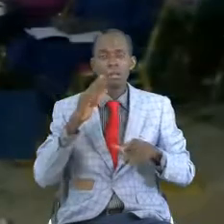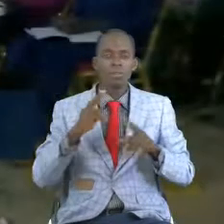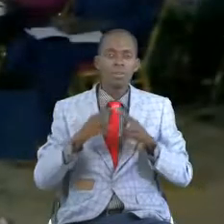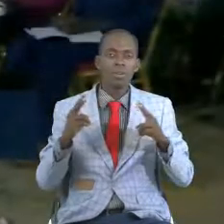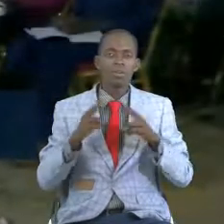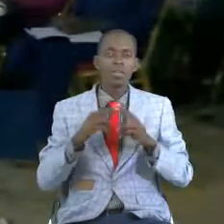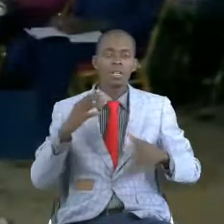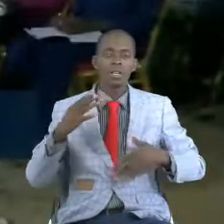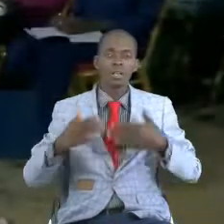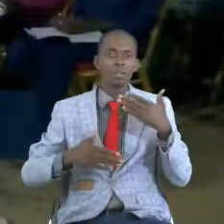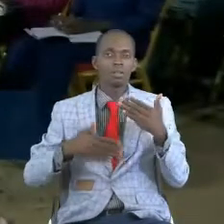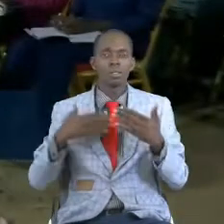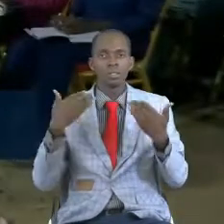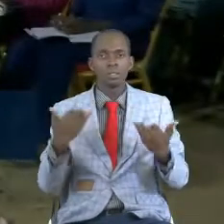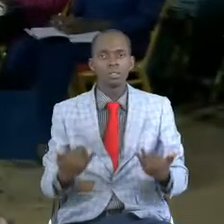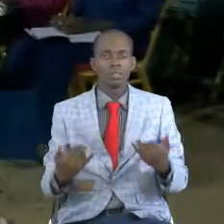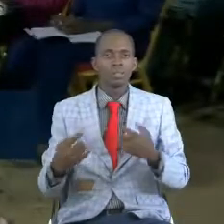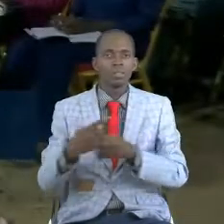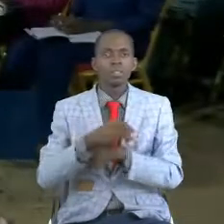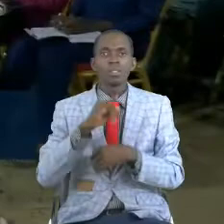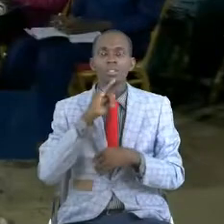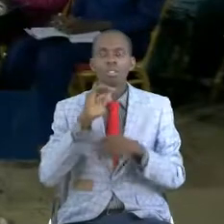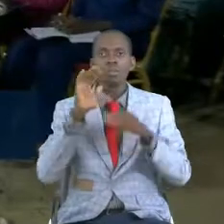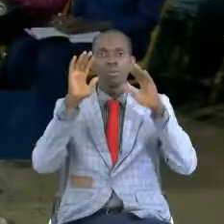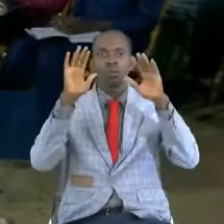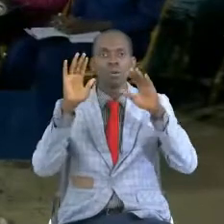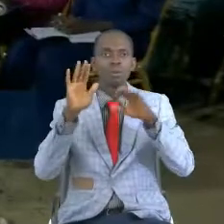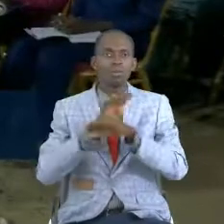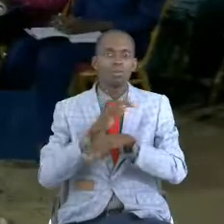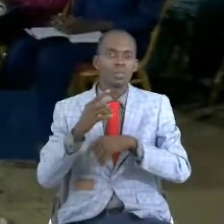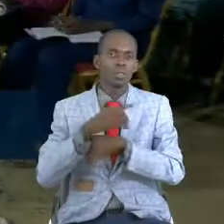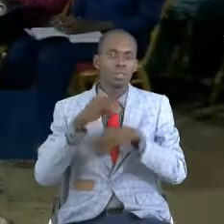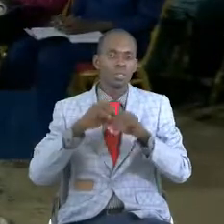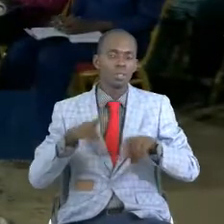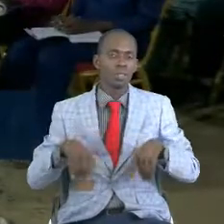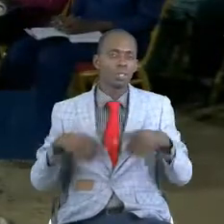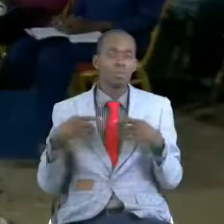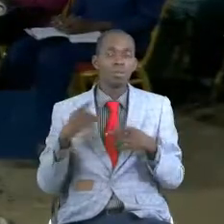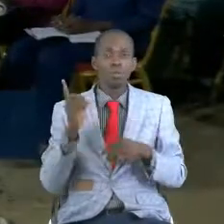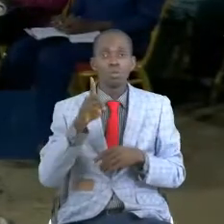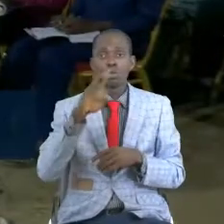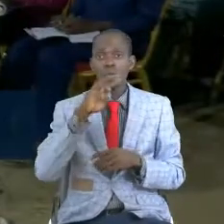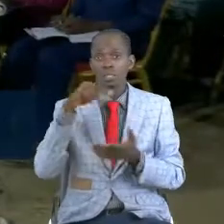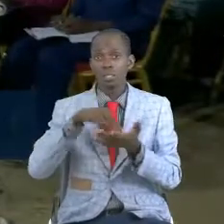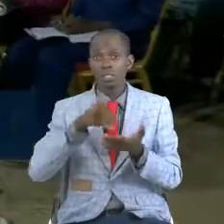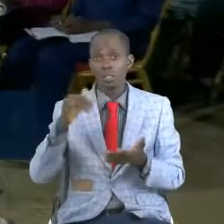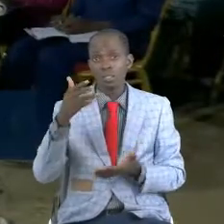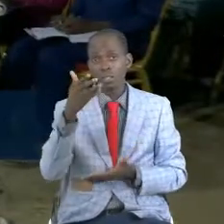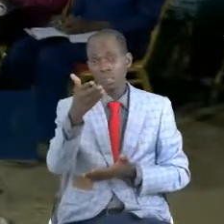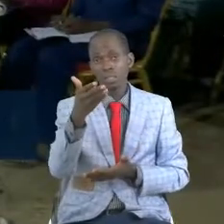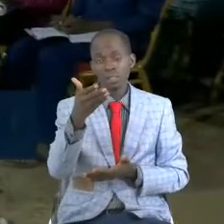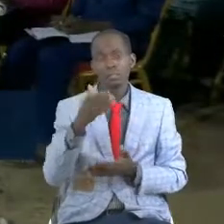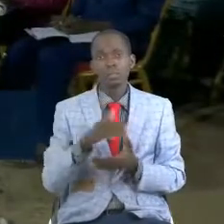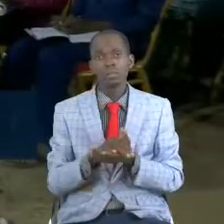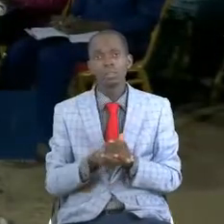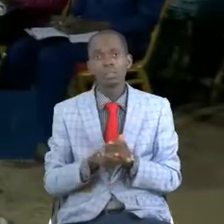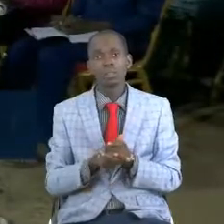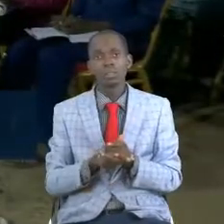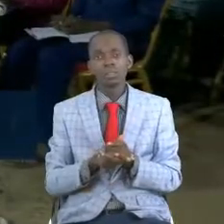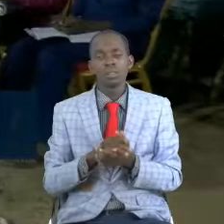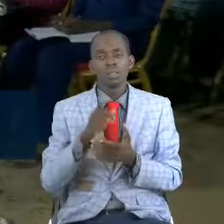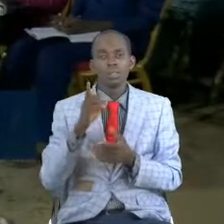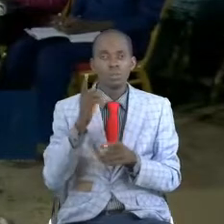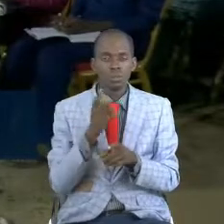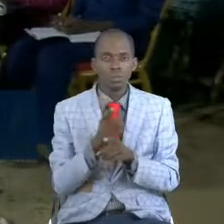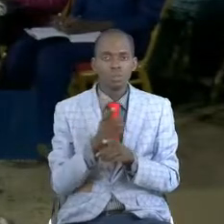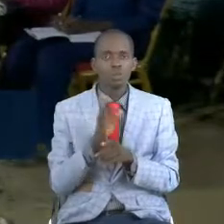Today is a wonderful day in your life. So where you are standing, just wave on to the counselors. They will meet